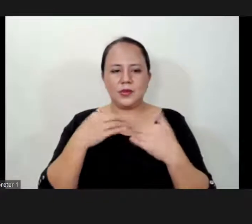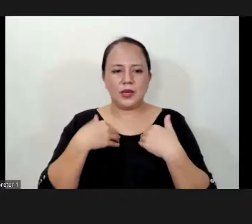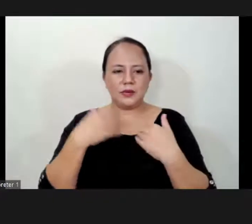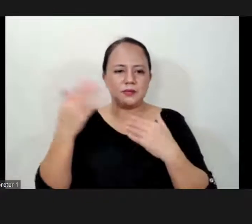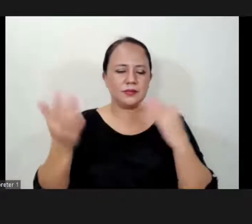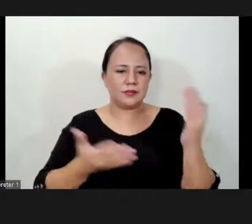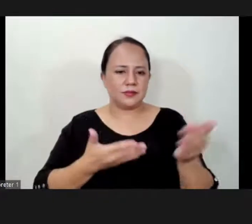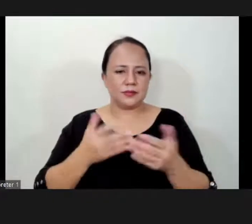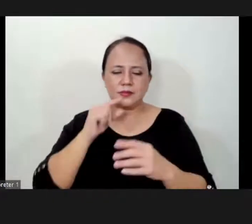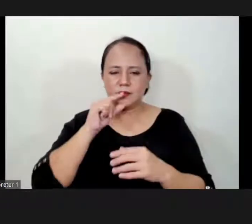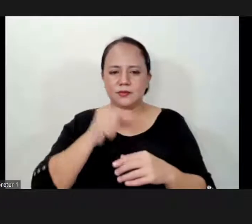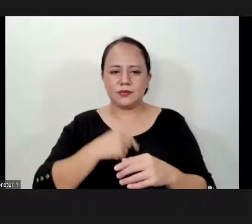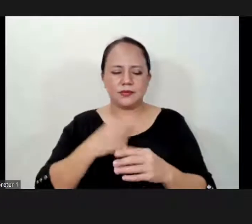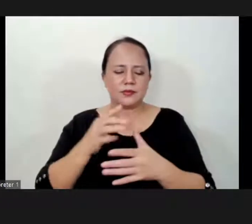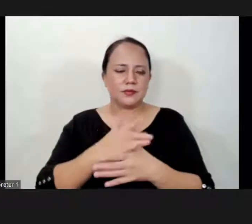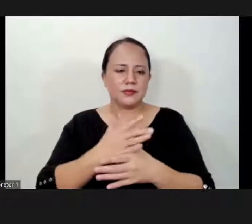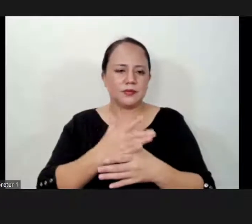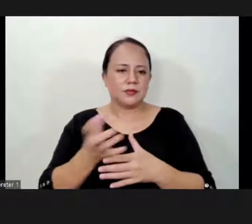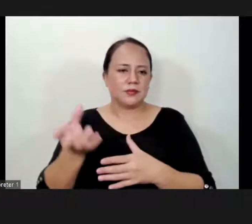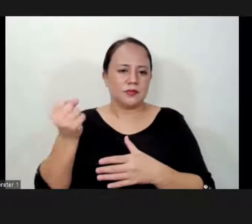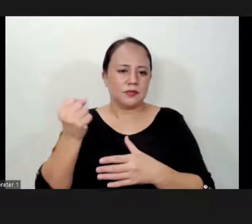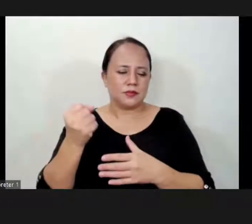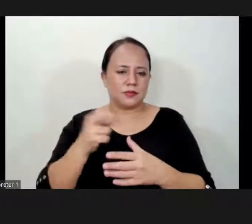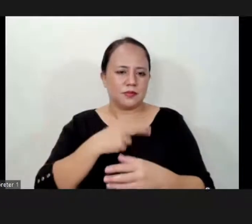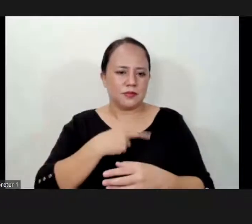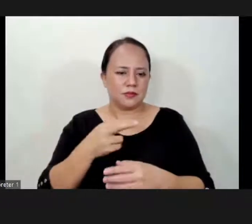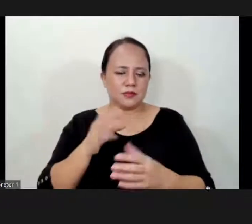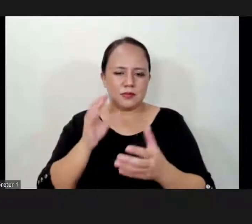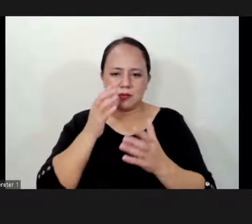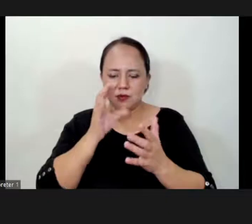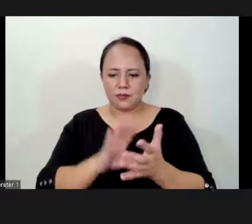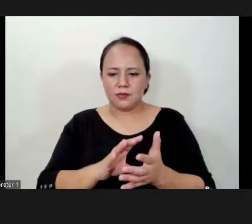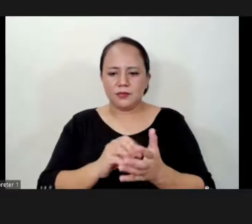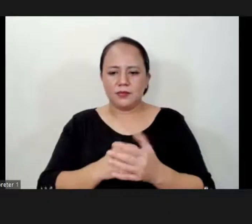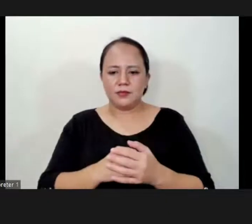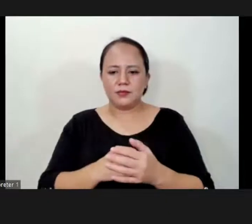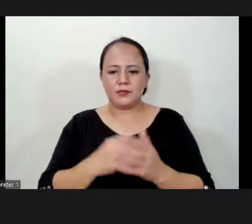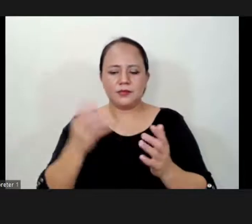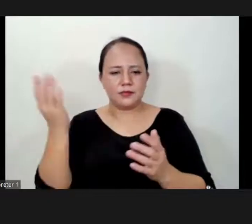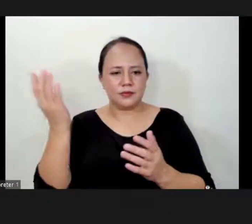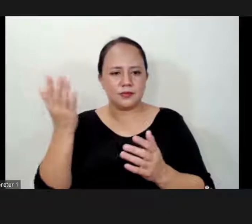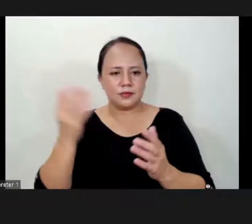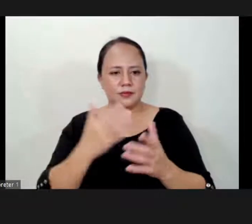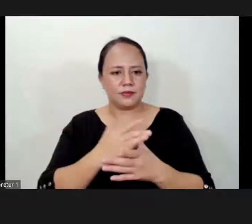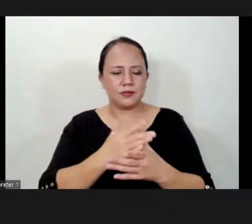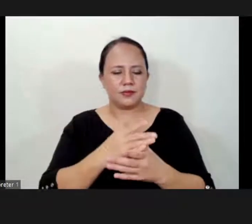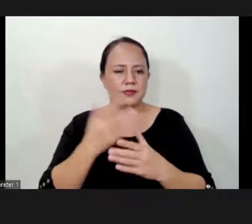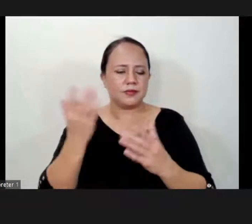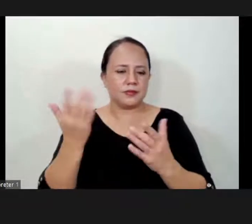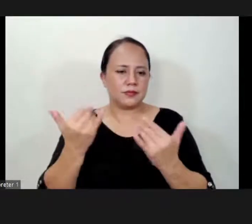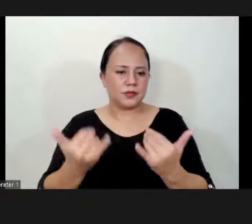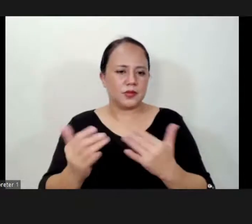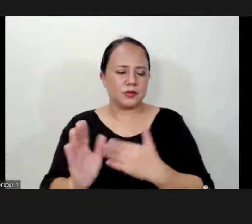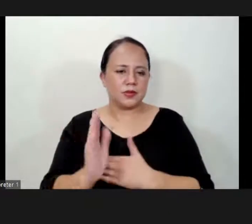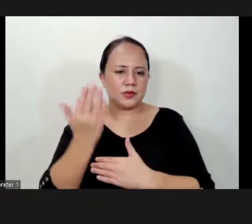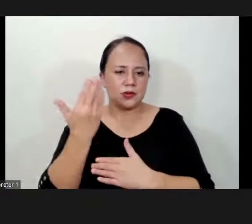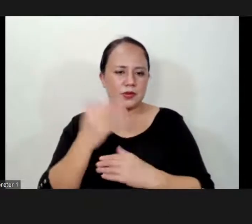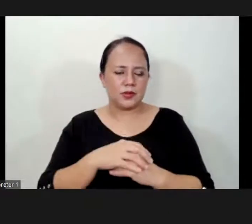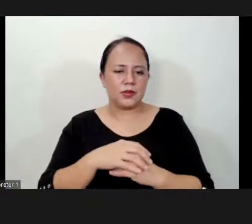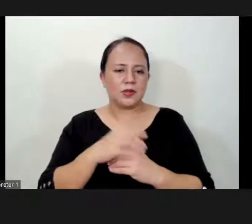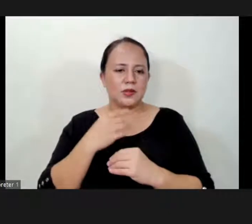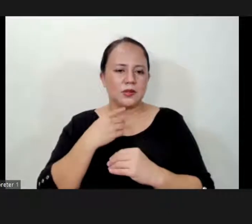invited some guests to share their reactions and comments on the presentation shared by our speakers this morning